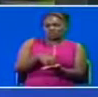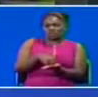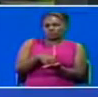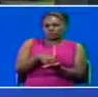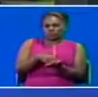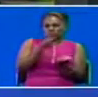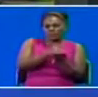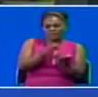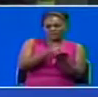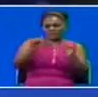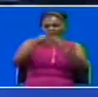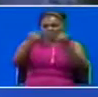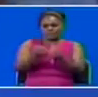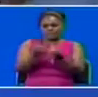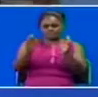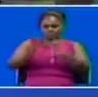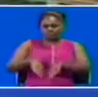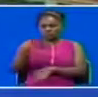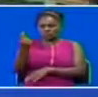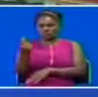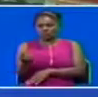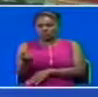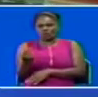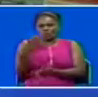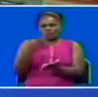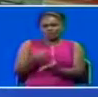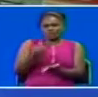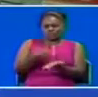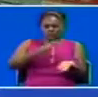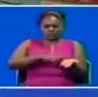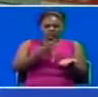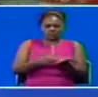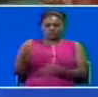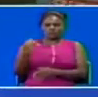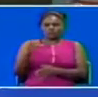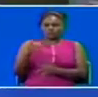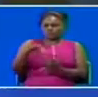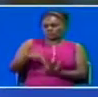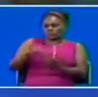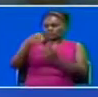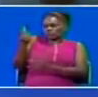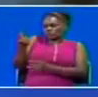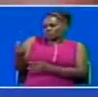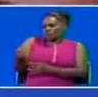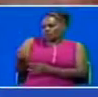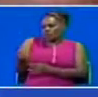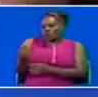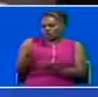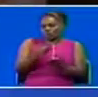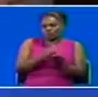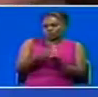the entire banking system, putting significant strain on their financial resources and capital, especially for smaller lenders.